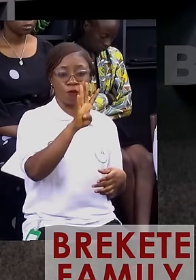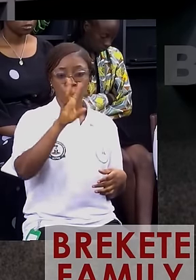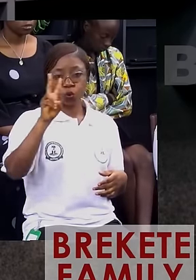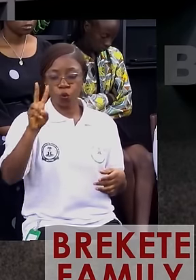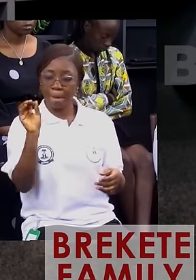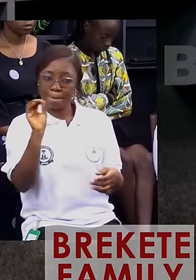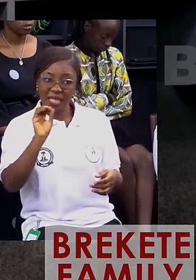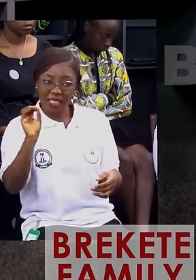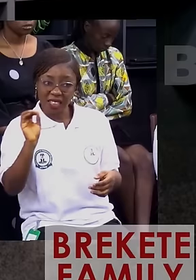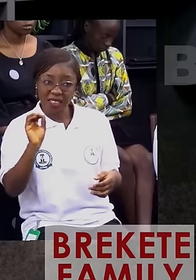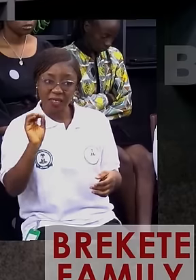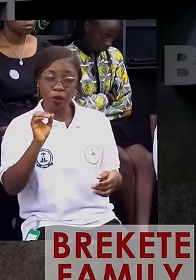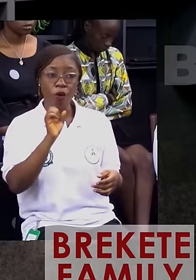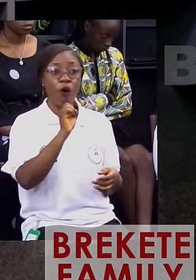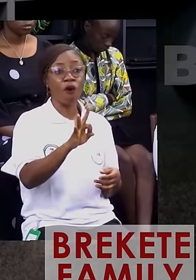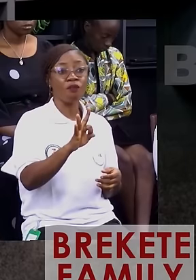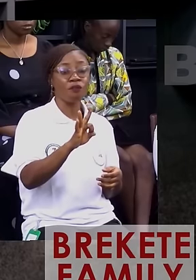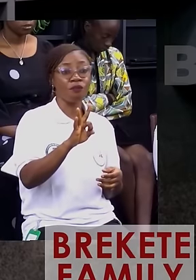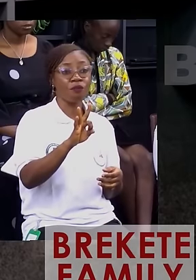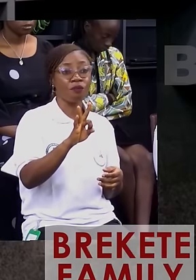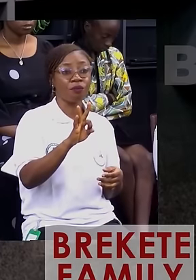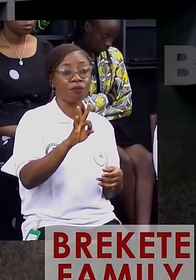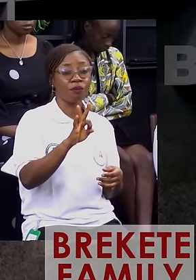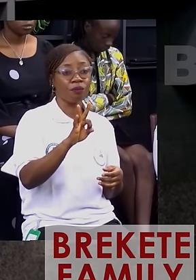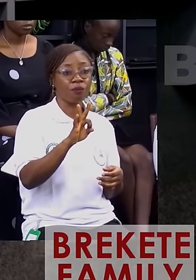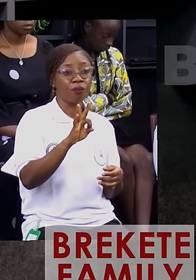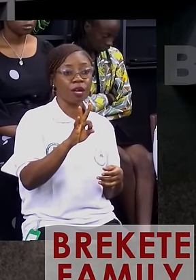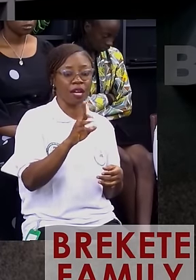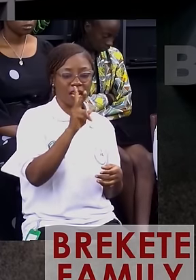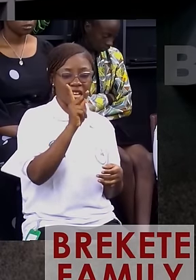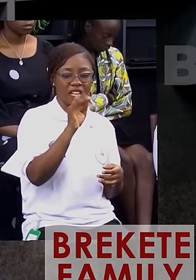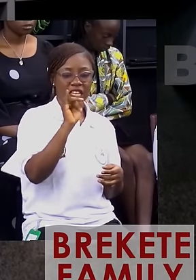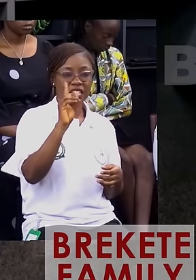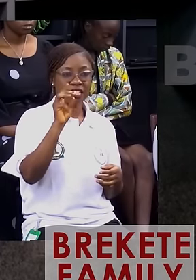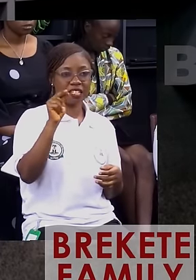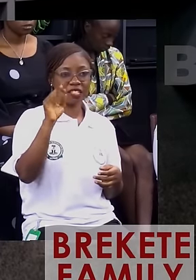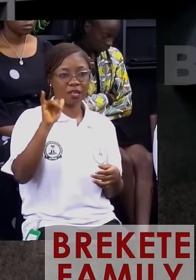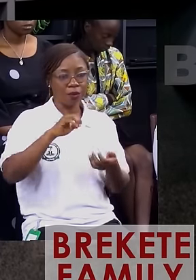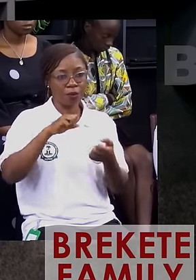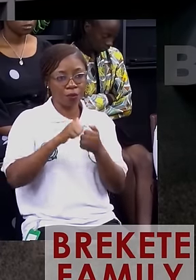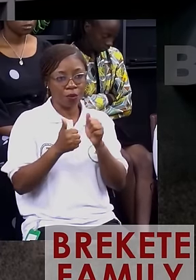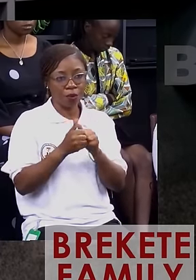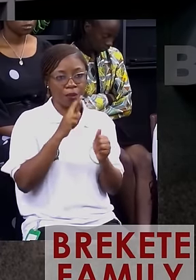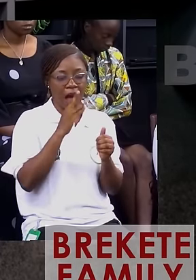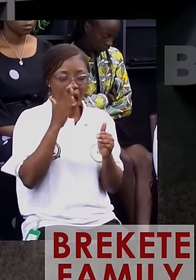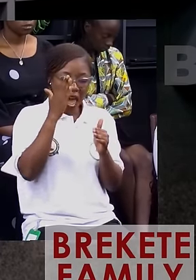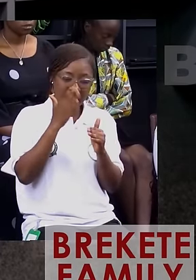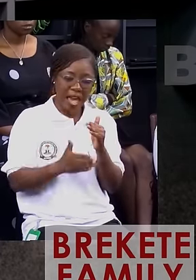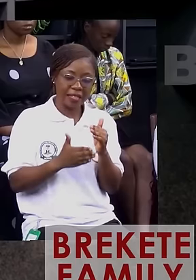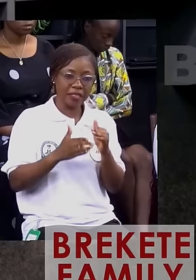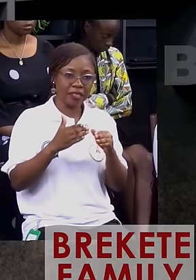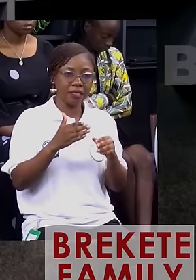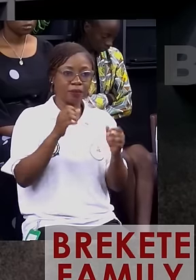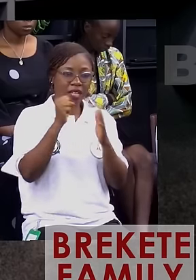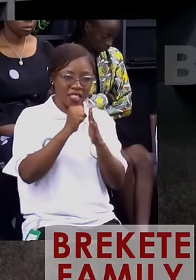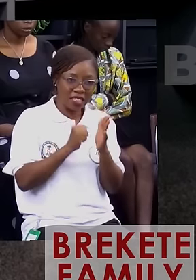42% of kidney problems are end-stage kidney problem.